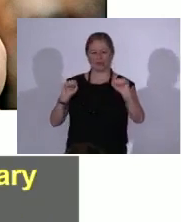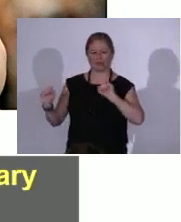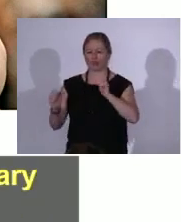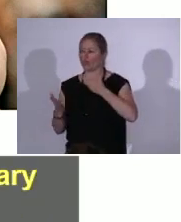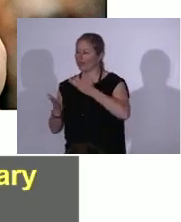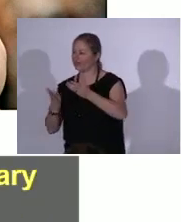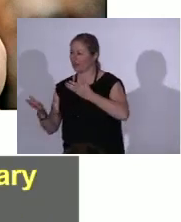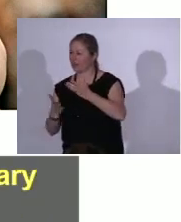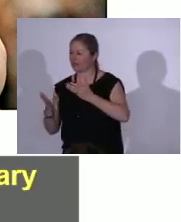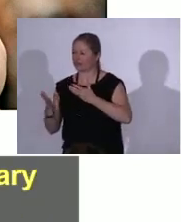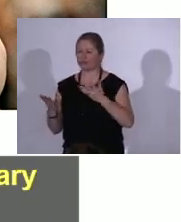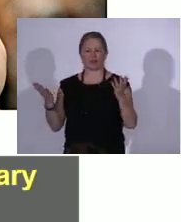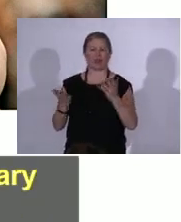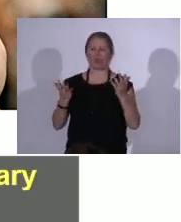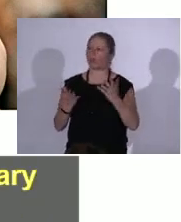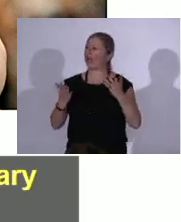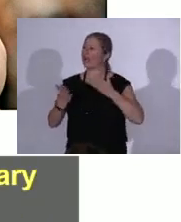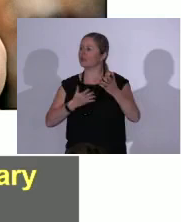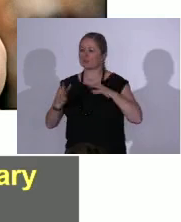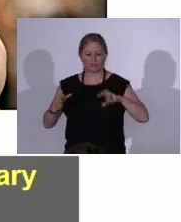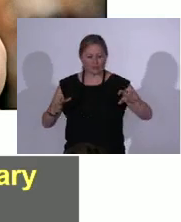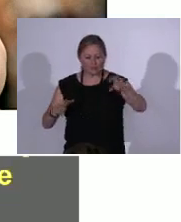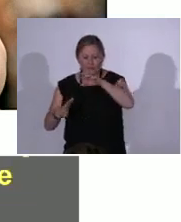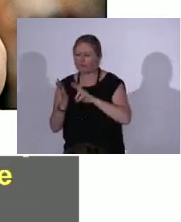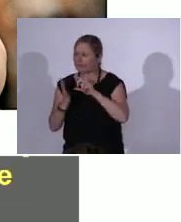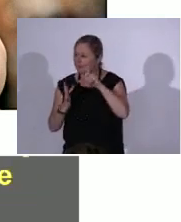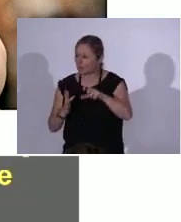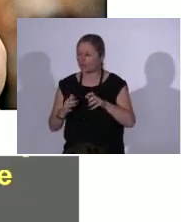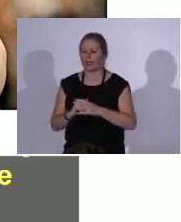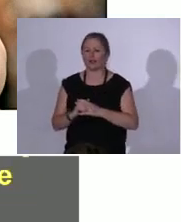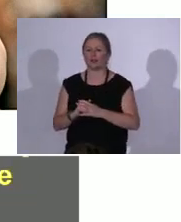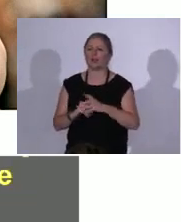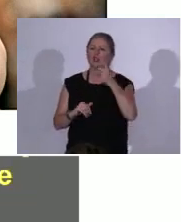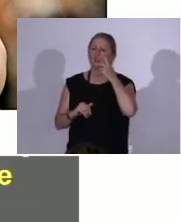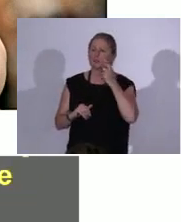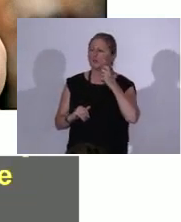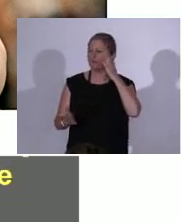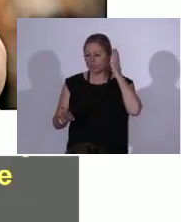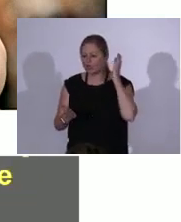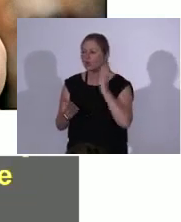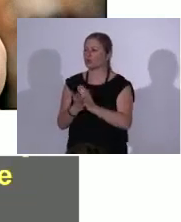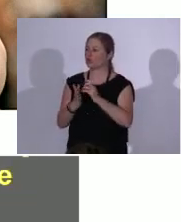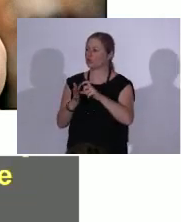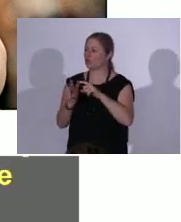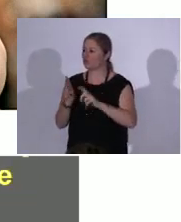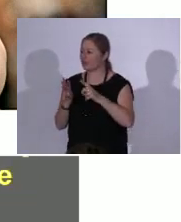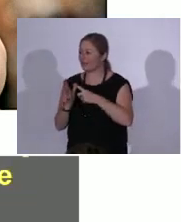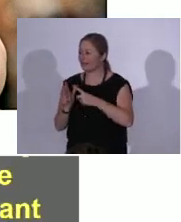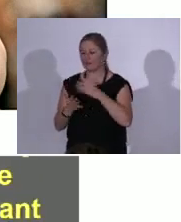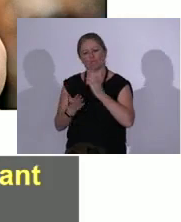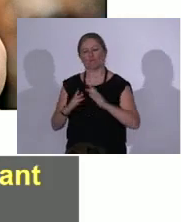they offer those services in. So for us, being able to find data that is accurate and relevant to underpin this project will be a